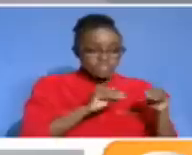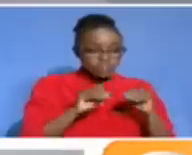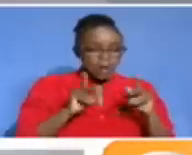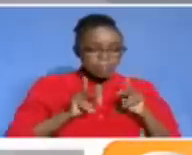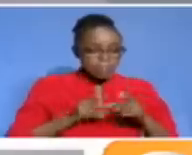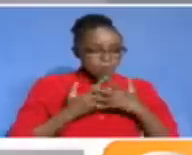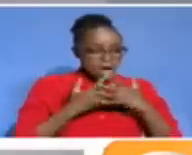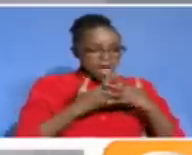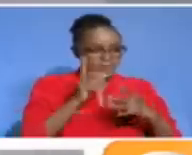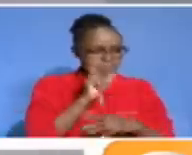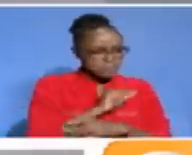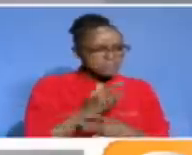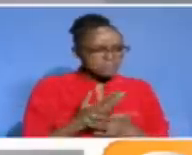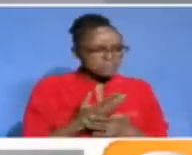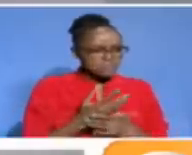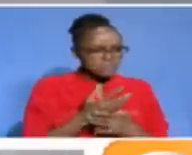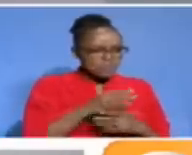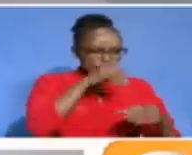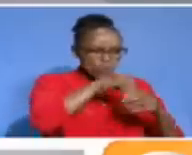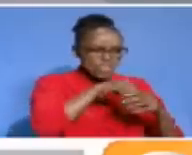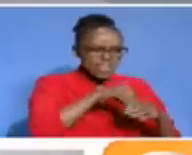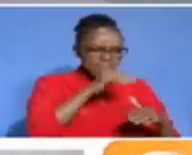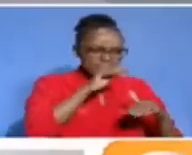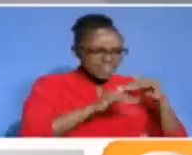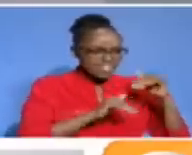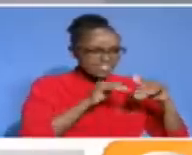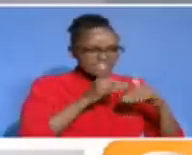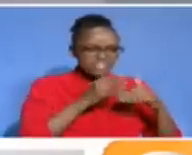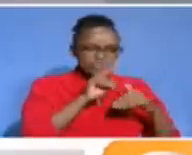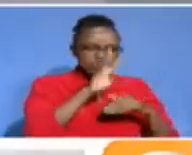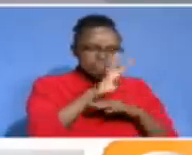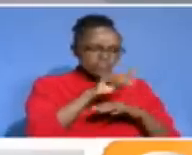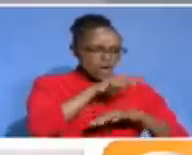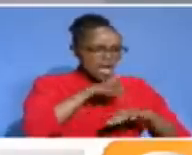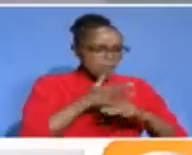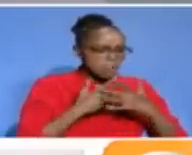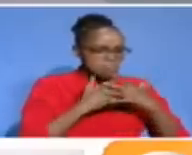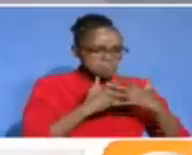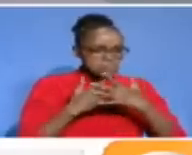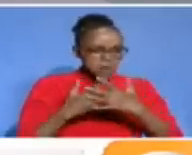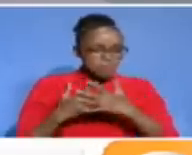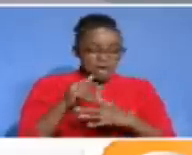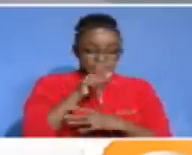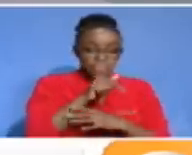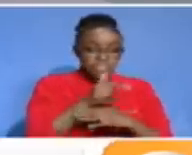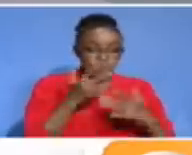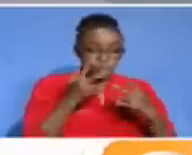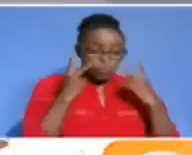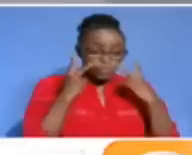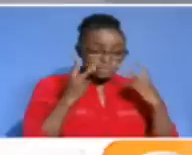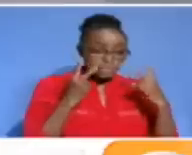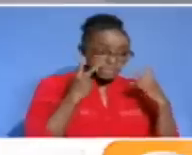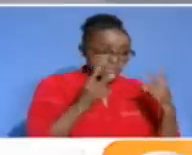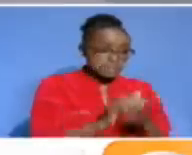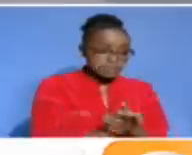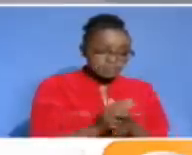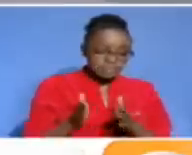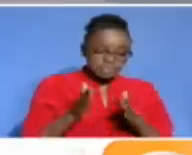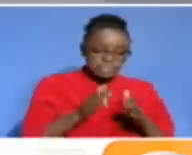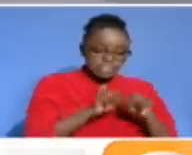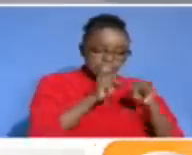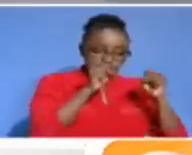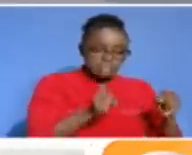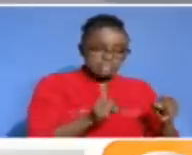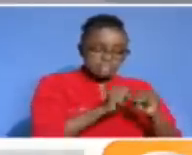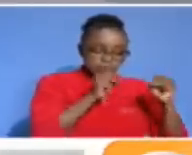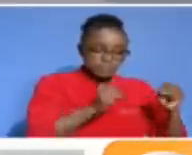arrested already. Correct. Within less than 24 hours. Yeah. I mean, this is where you see systems